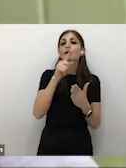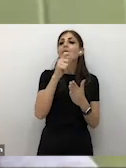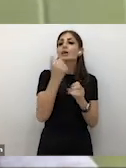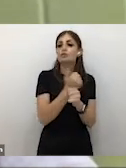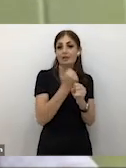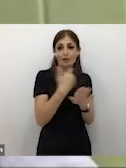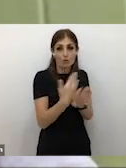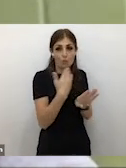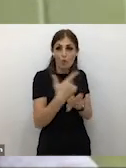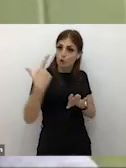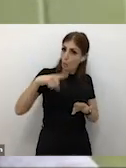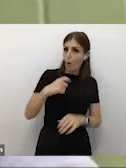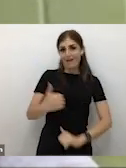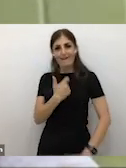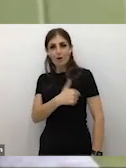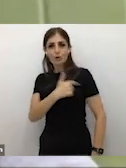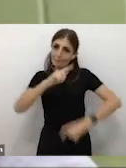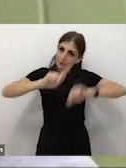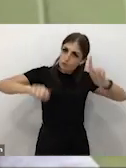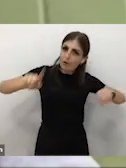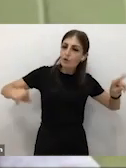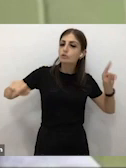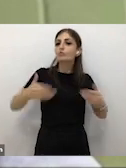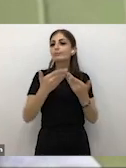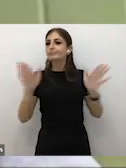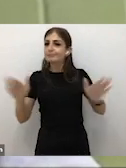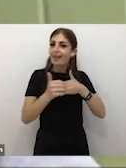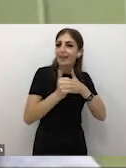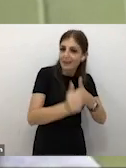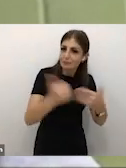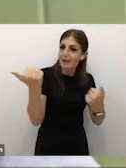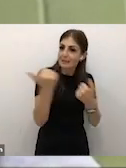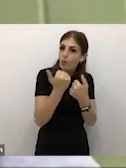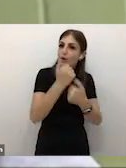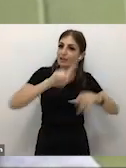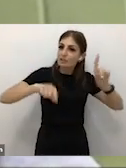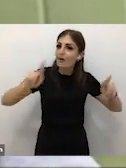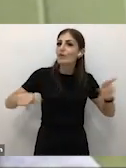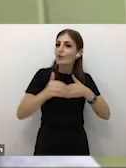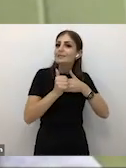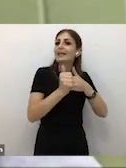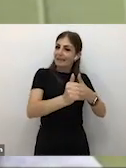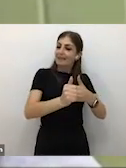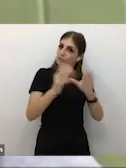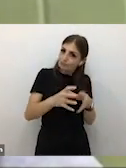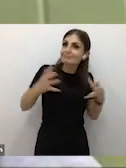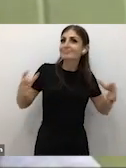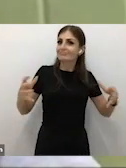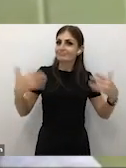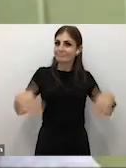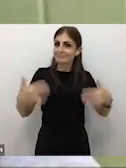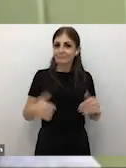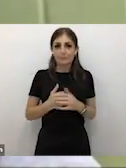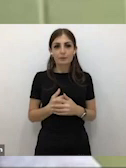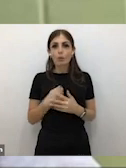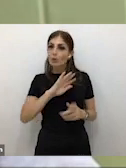this is part of our commitment to diversifying leadership and supporting diverse leaders to thrive. We provide